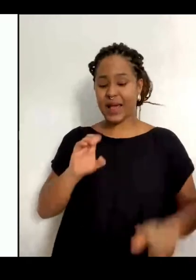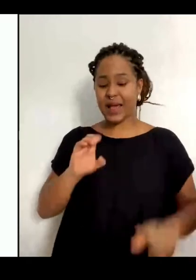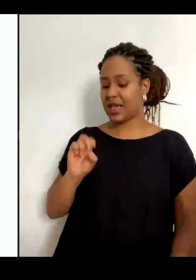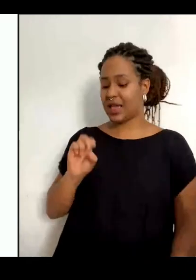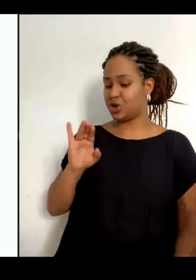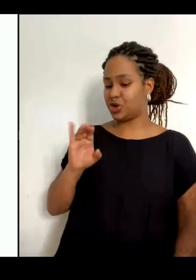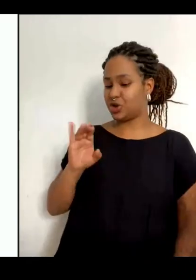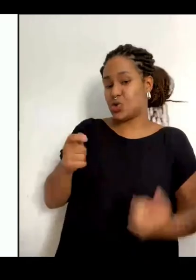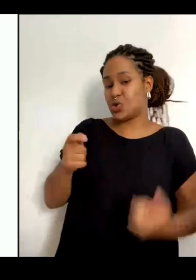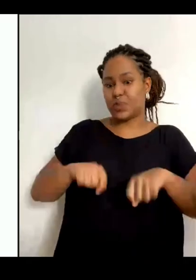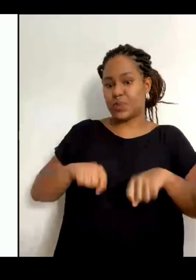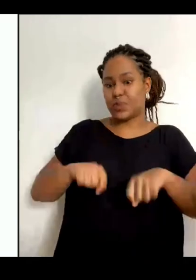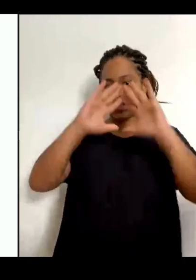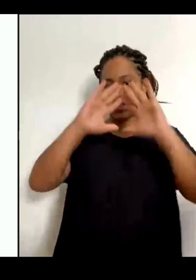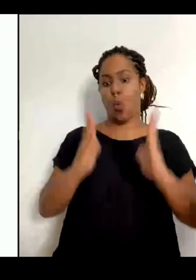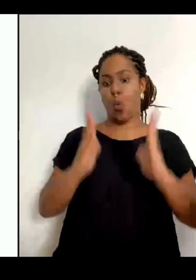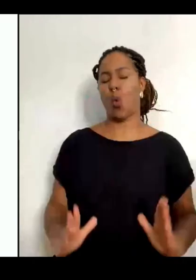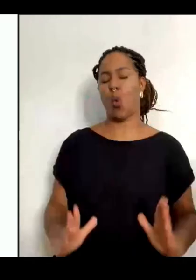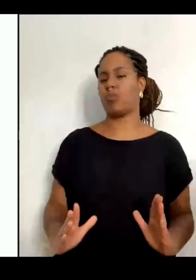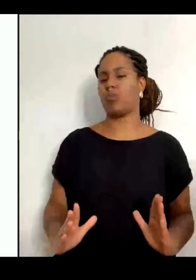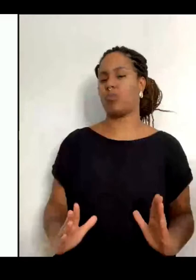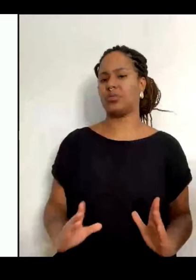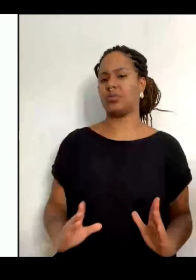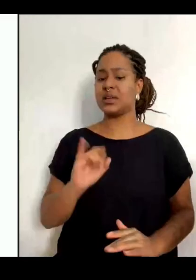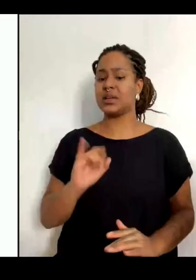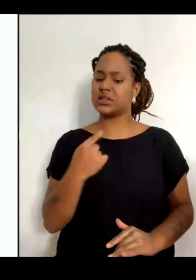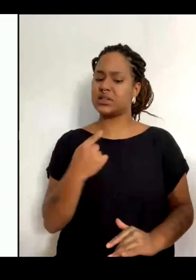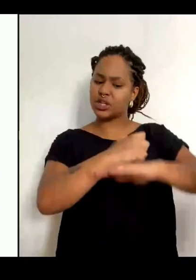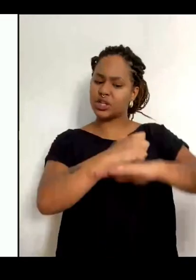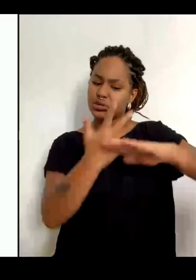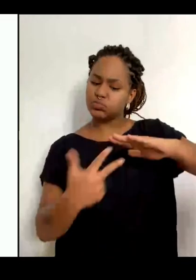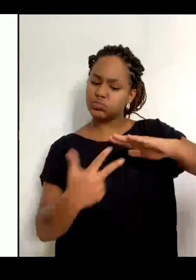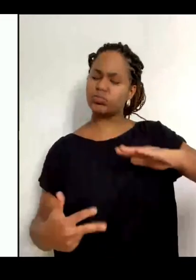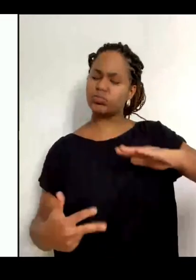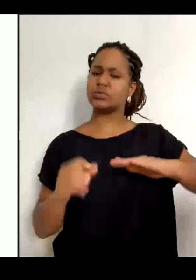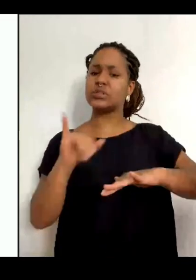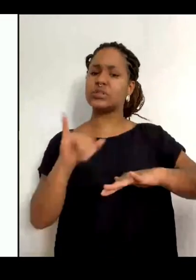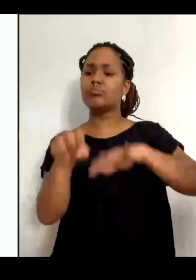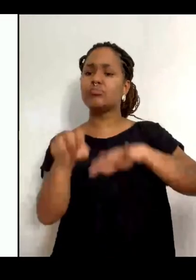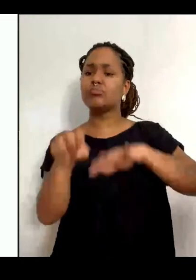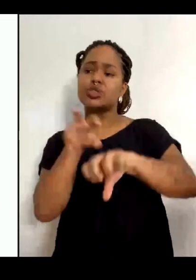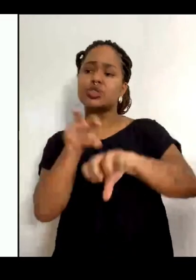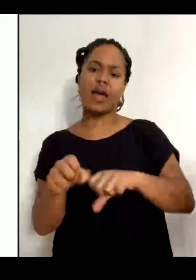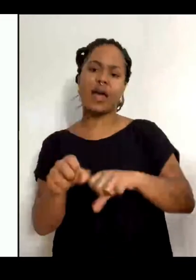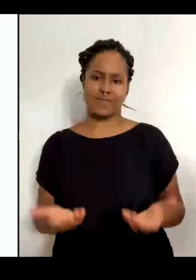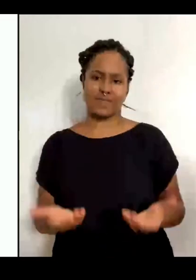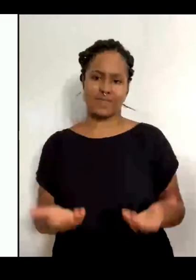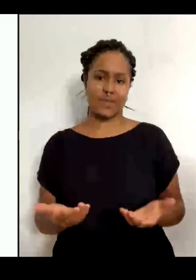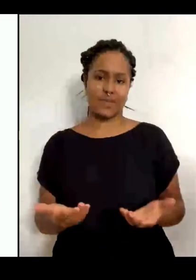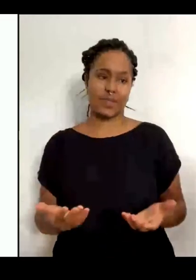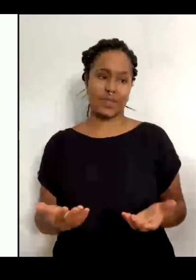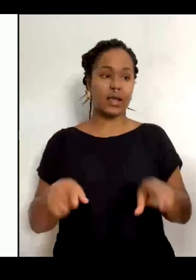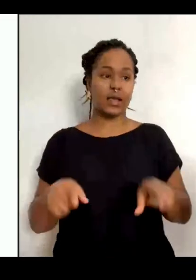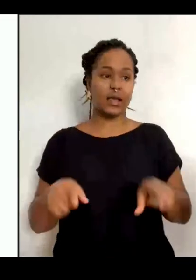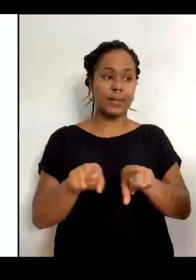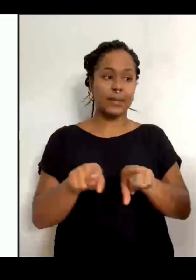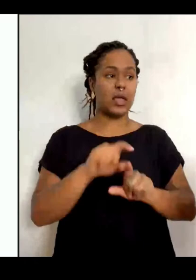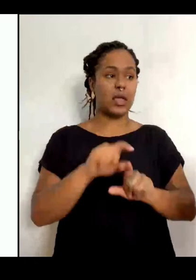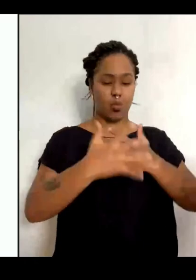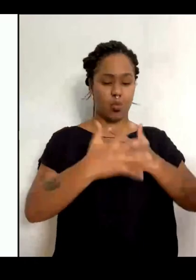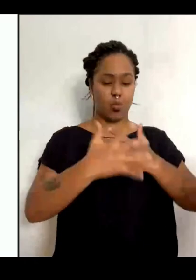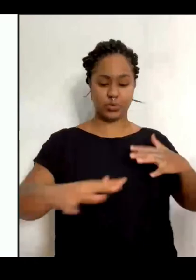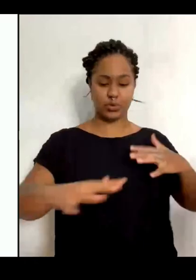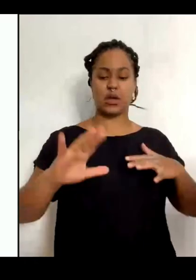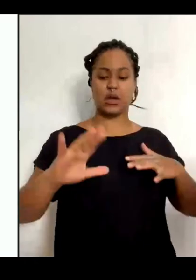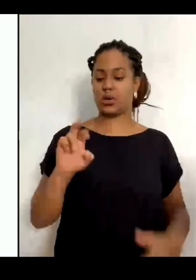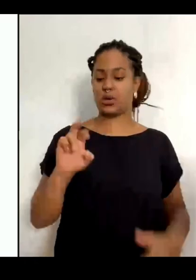fear it the erotic ocean softens our edges like the Sable King's Shoals in the erotic ocean we relate